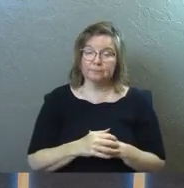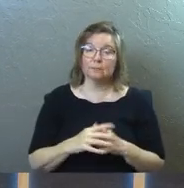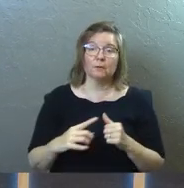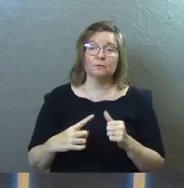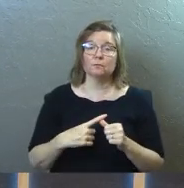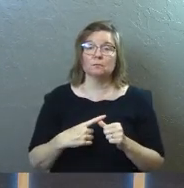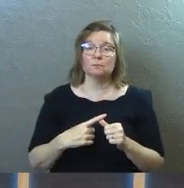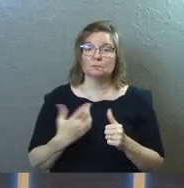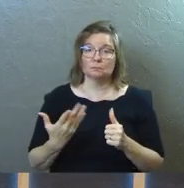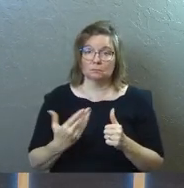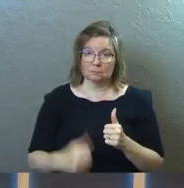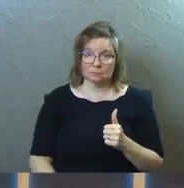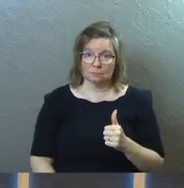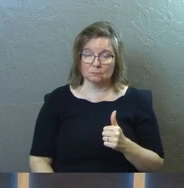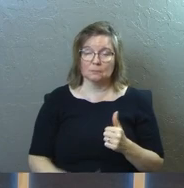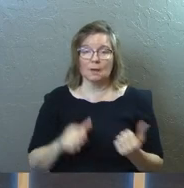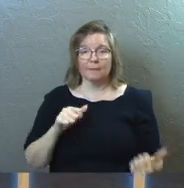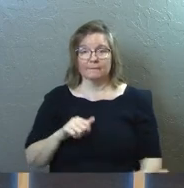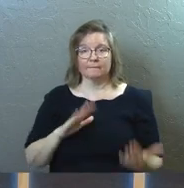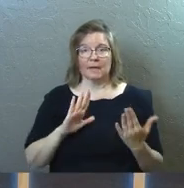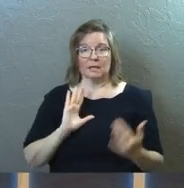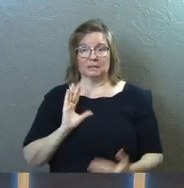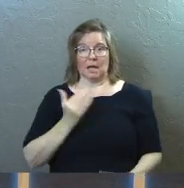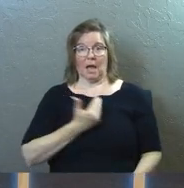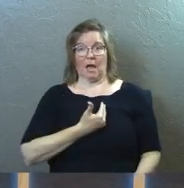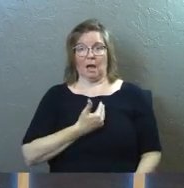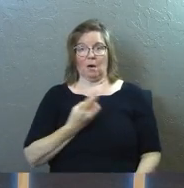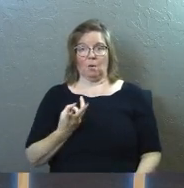Step number one, we're going to face our sin.